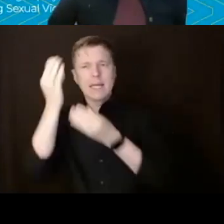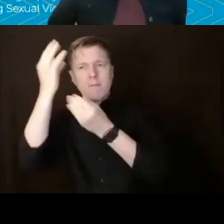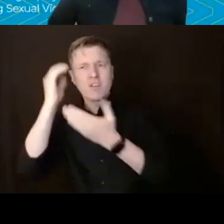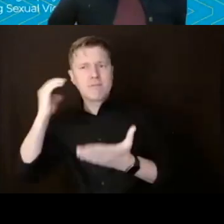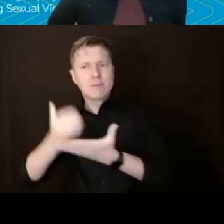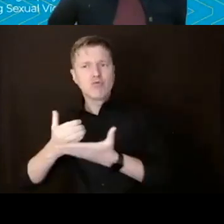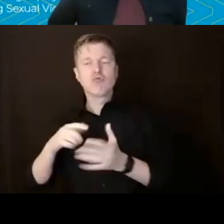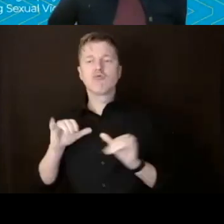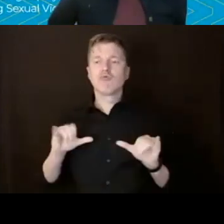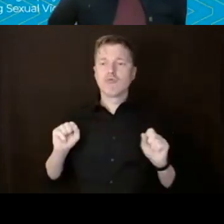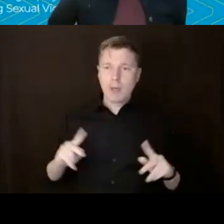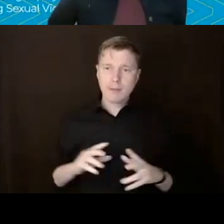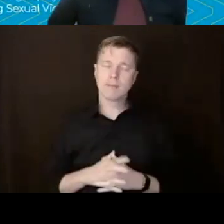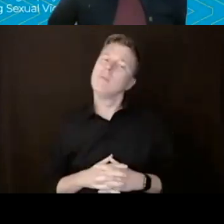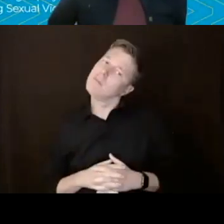Okay.